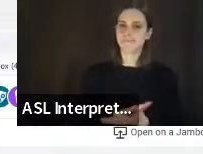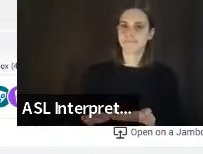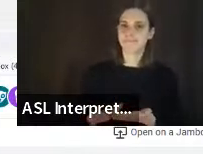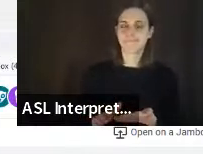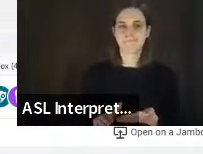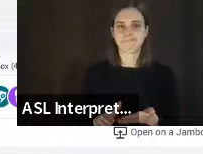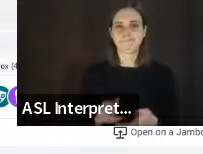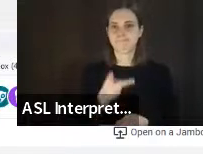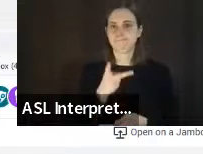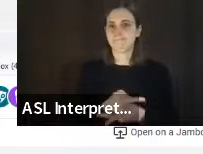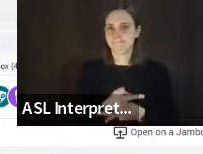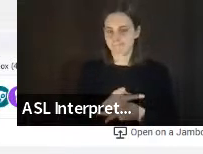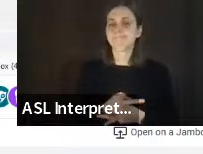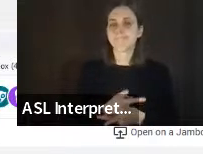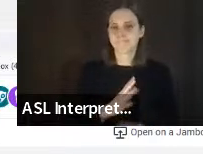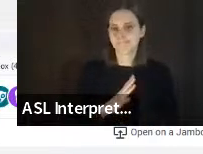have.